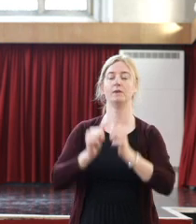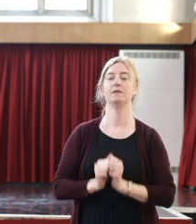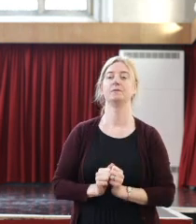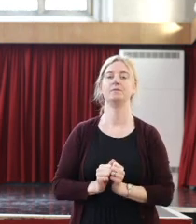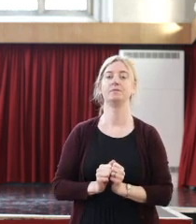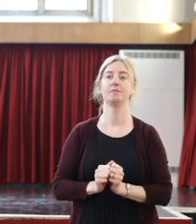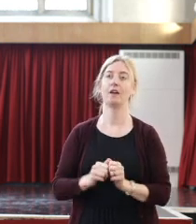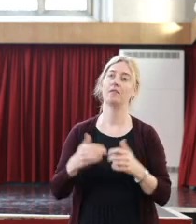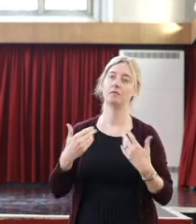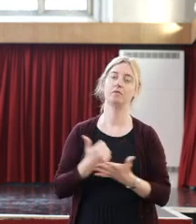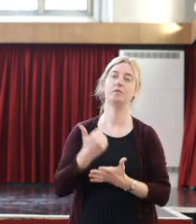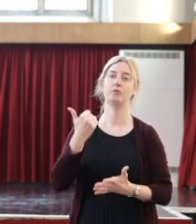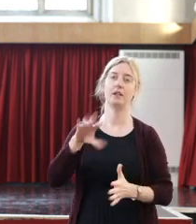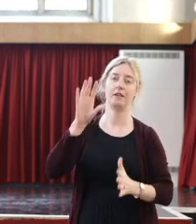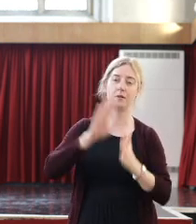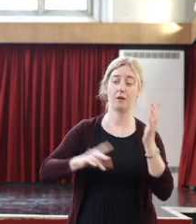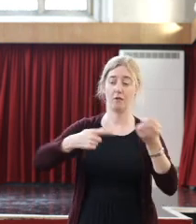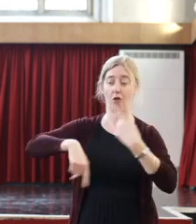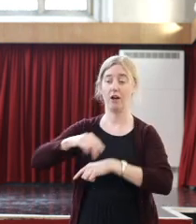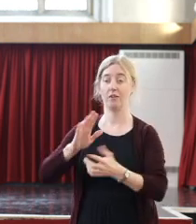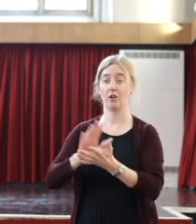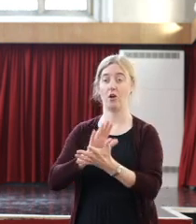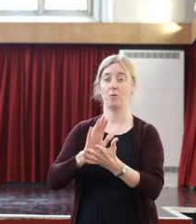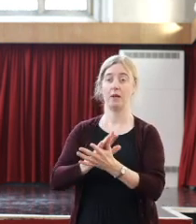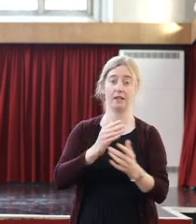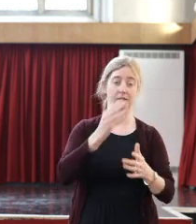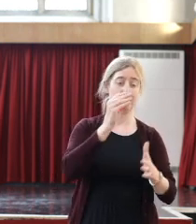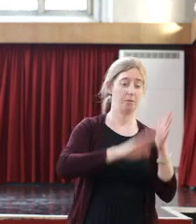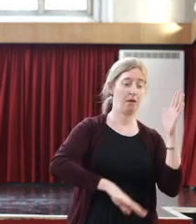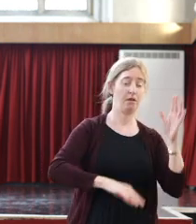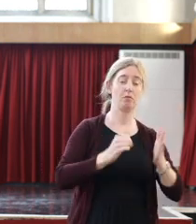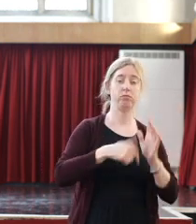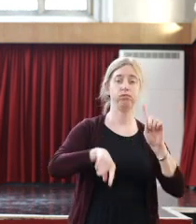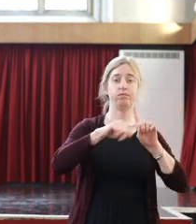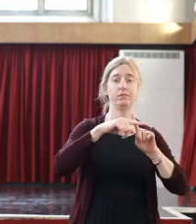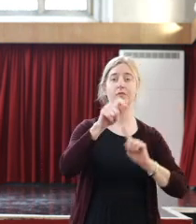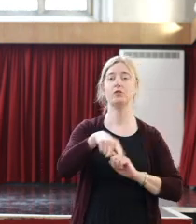massive opportunity for us, and hopefully a massive experience for the students involved.